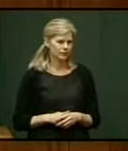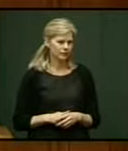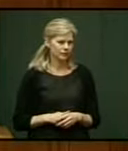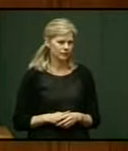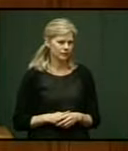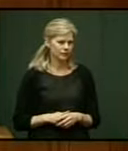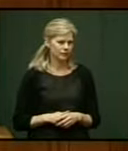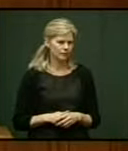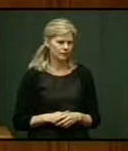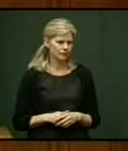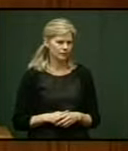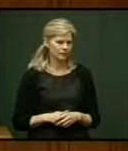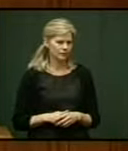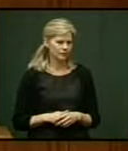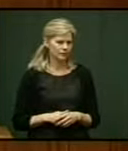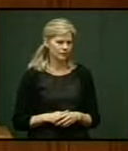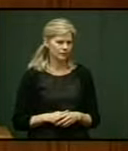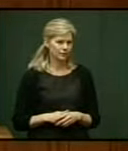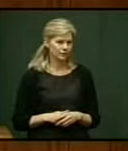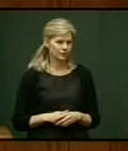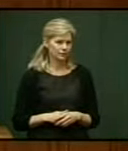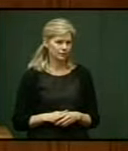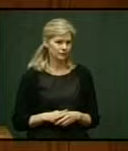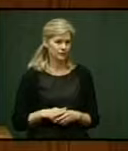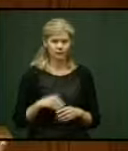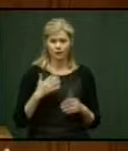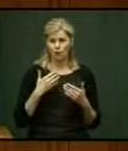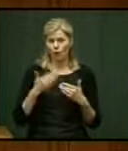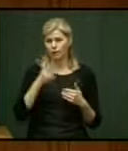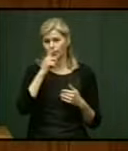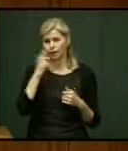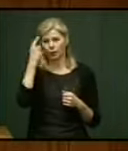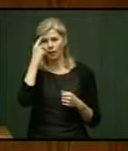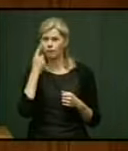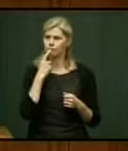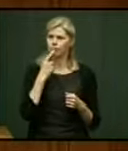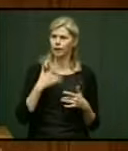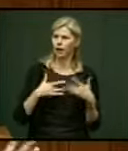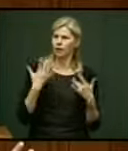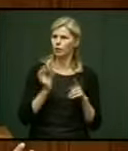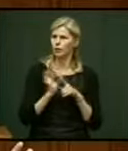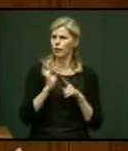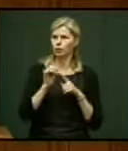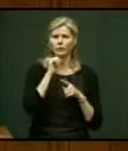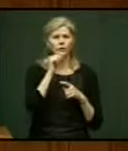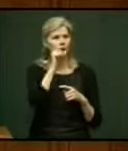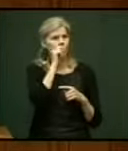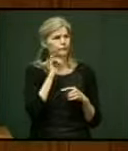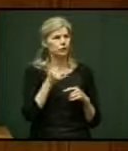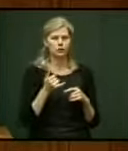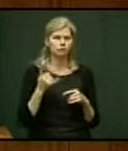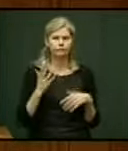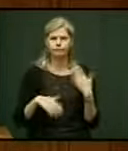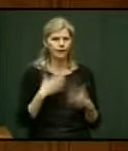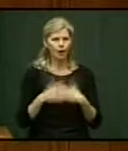democracy. We often assume life would be better if we could just get on with it, whatever our